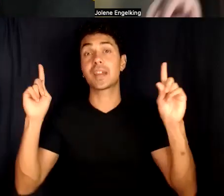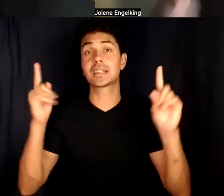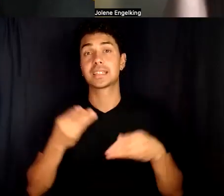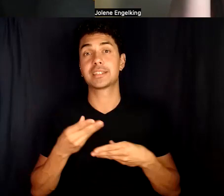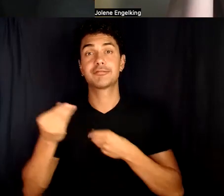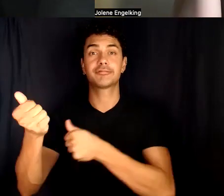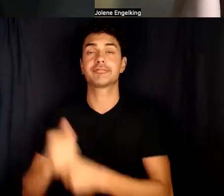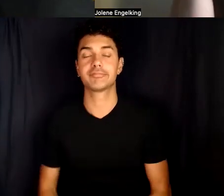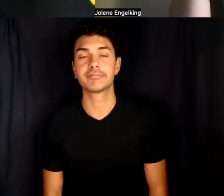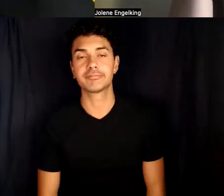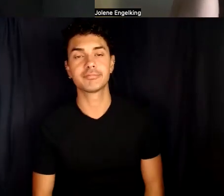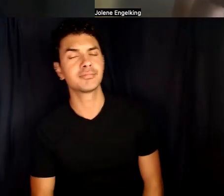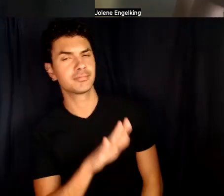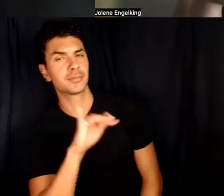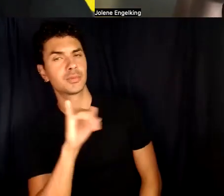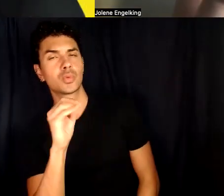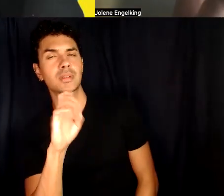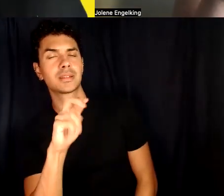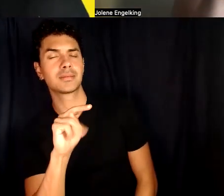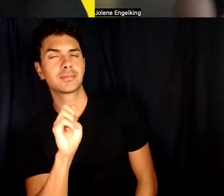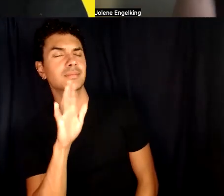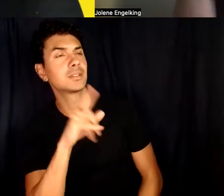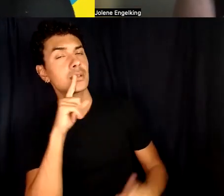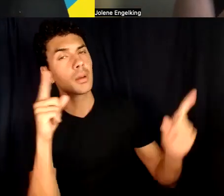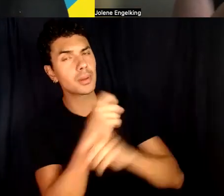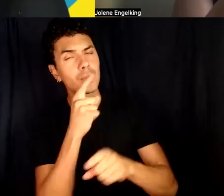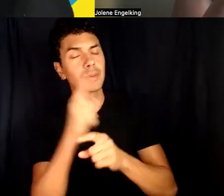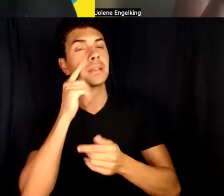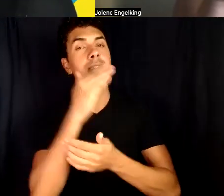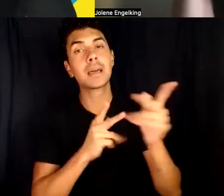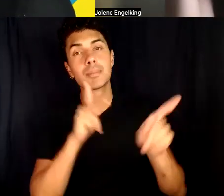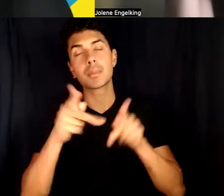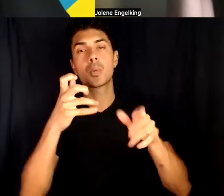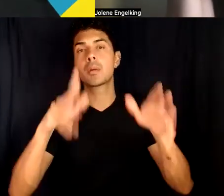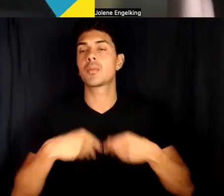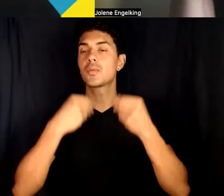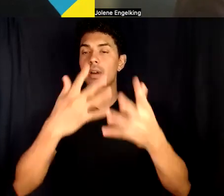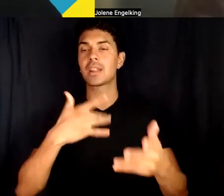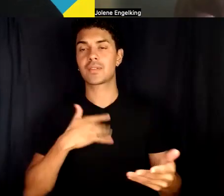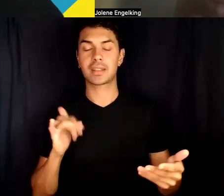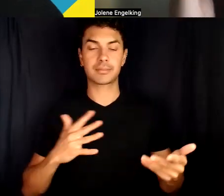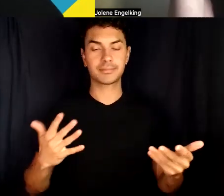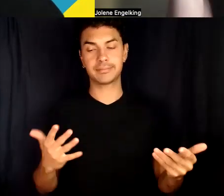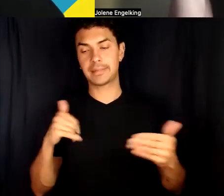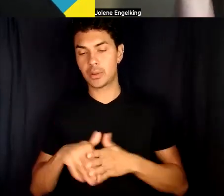think what's hard with that is this idea where there's some folks who are doing that because they want to, provide the most, like, they feel that in order to provide culturally